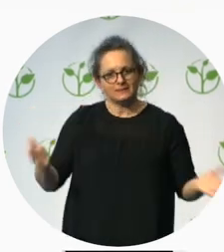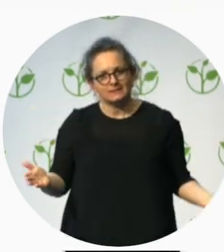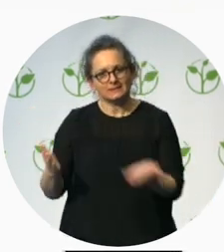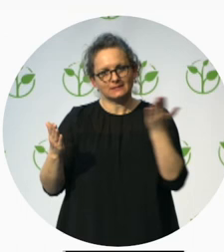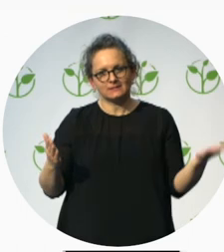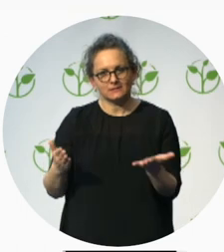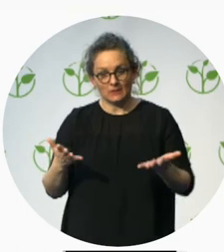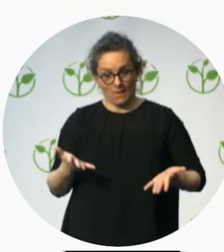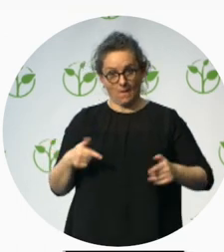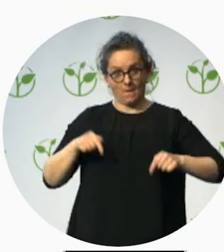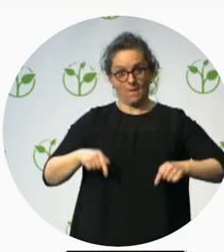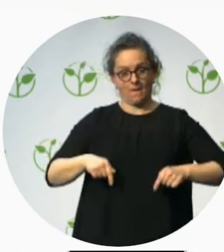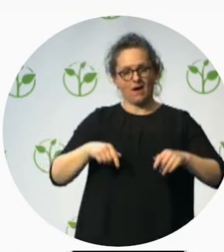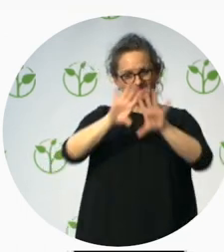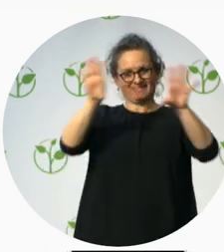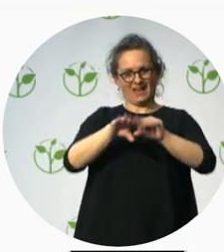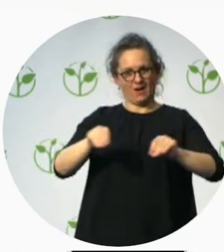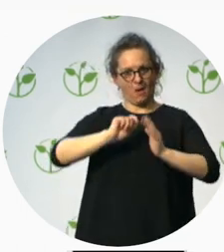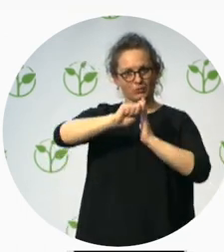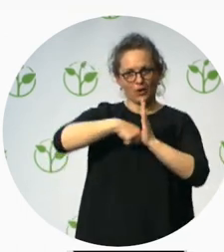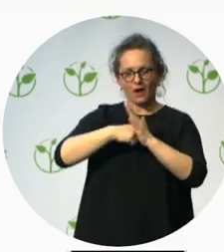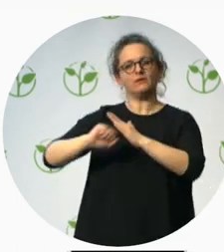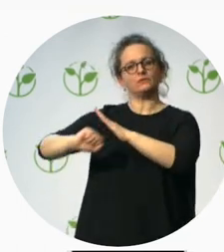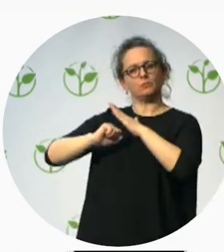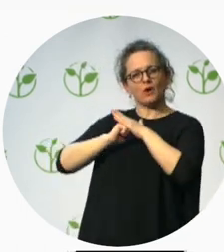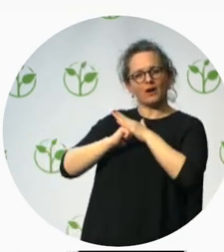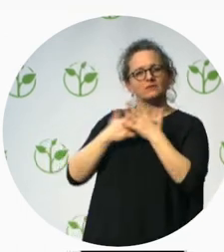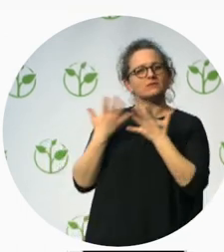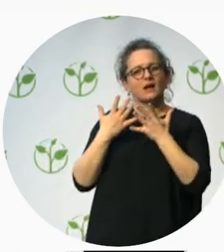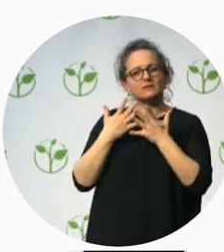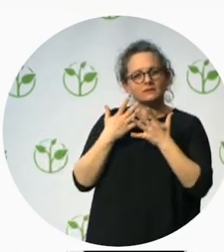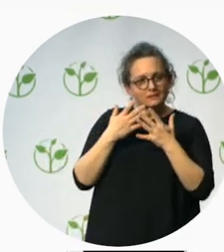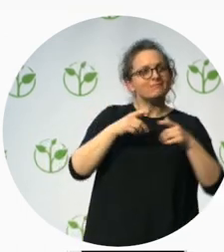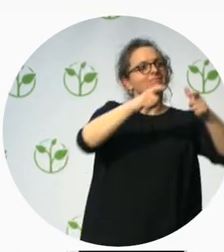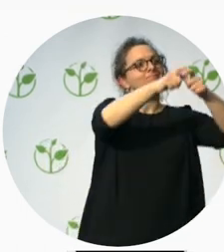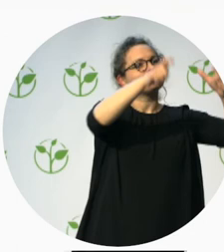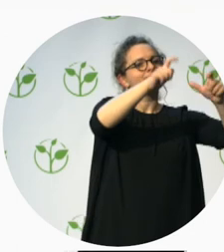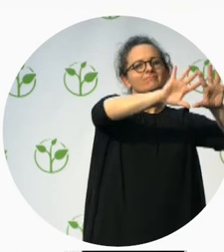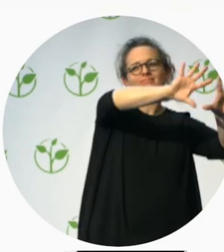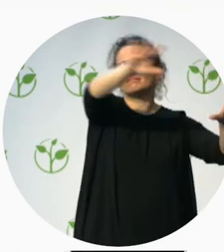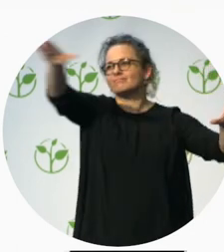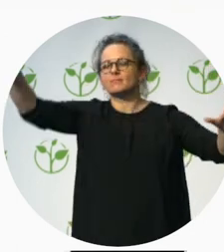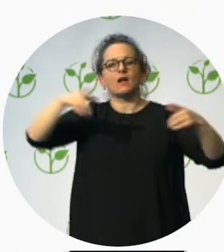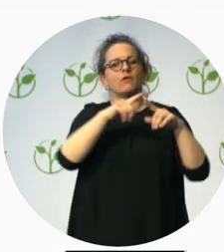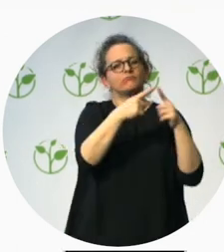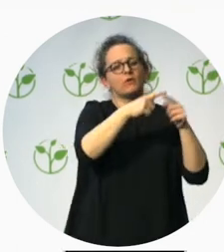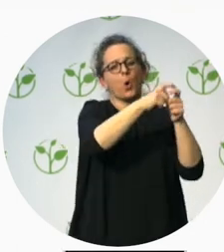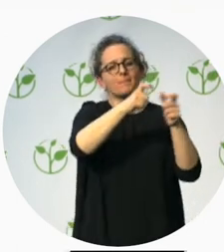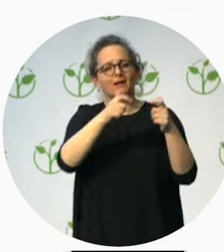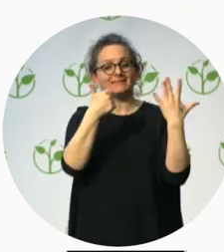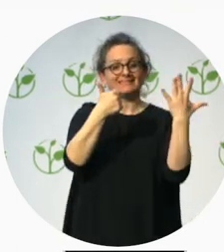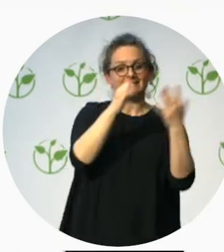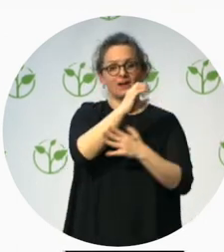companies co-funded by the Secretary of Social Affairs in Austria. Second,